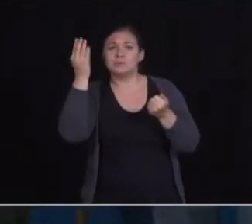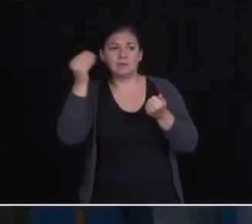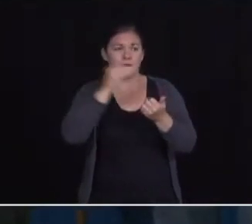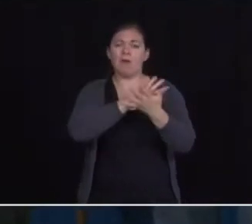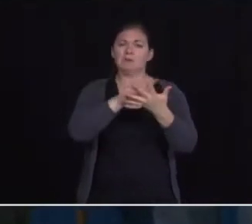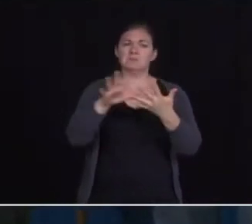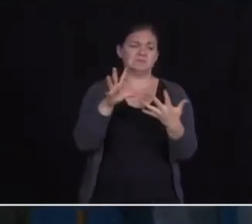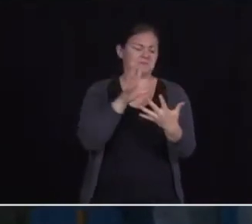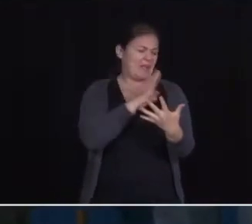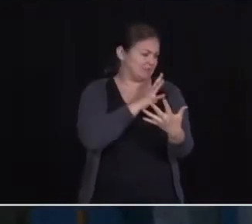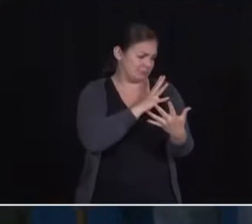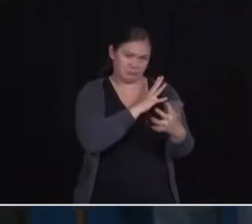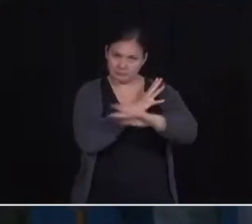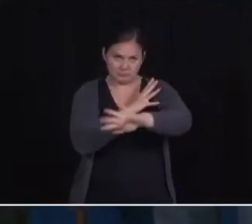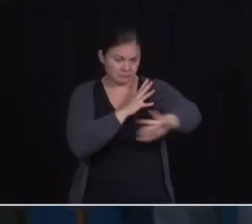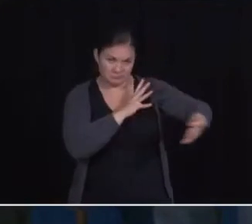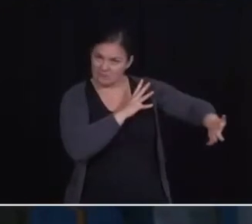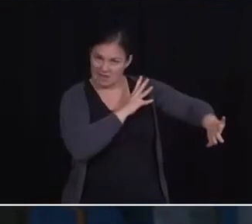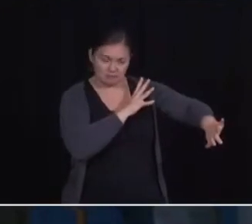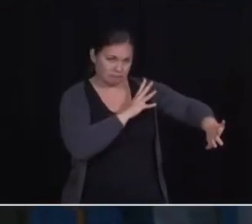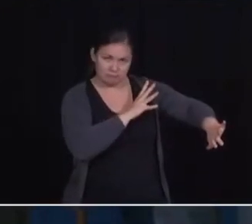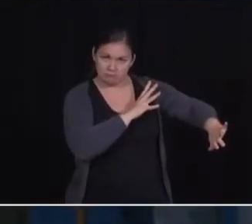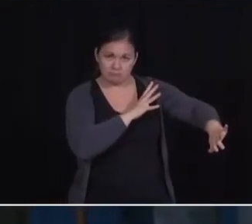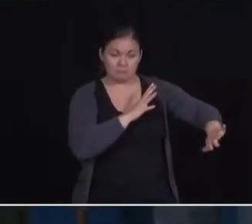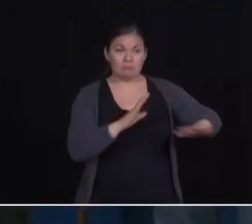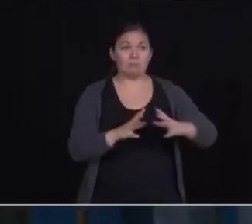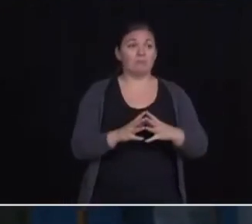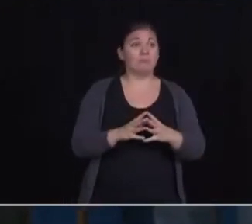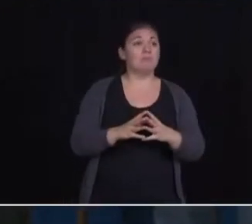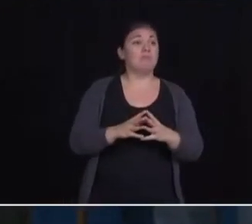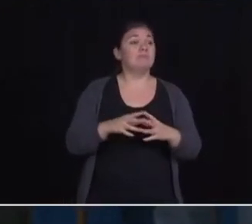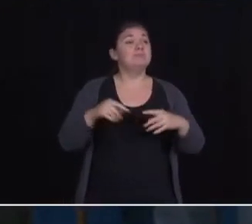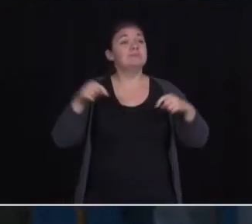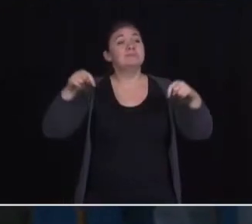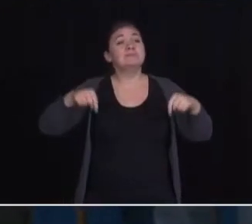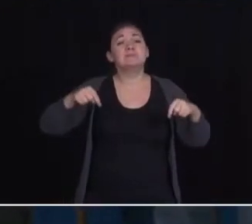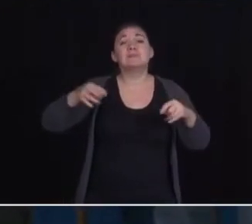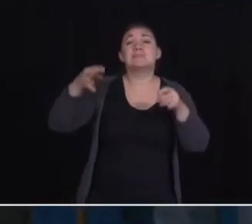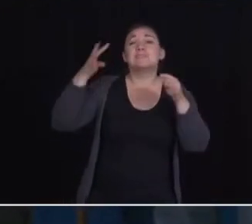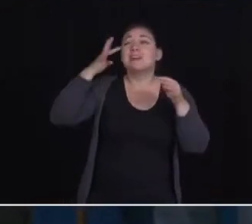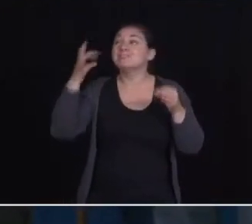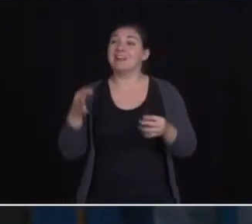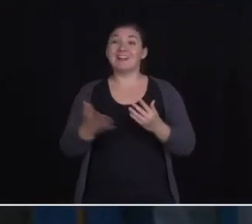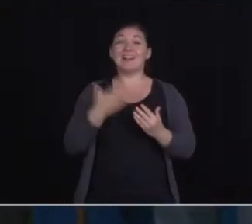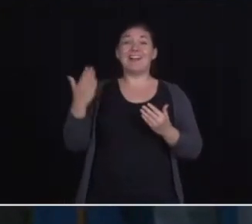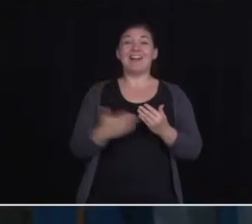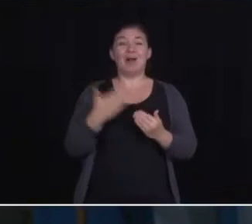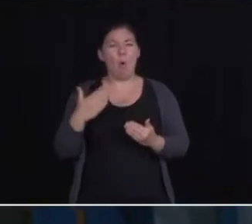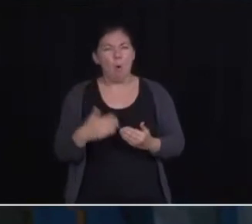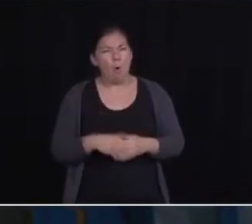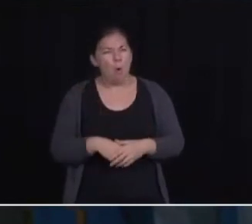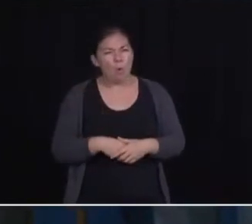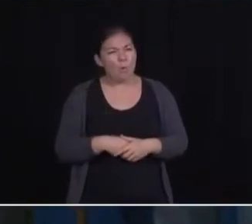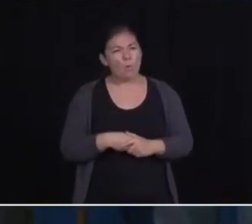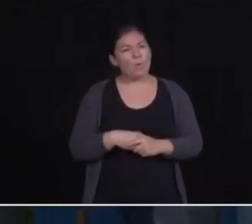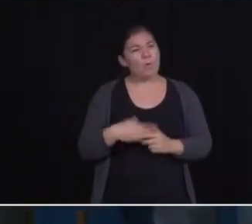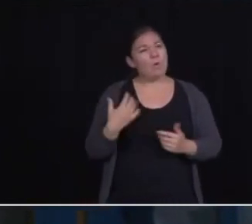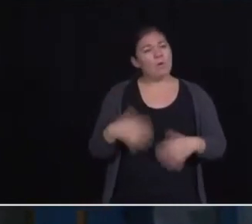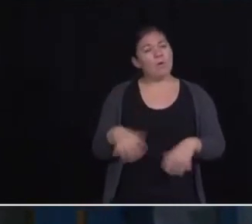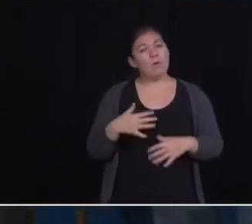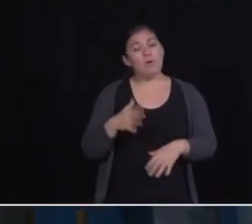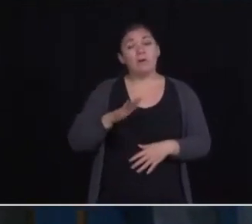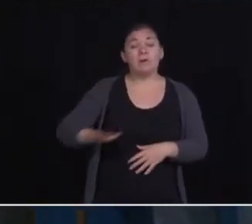easy decision. We know that we are asking for very real sacrifices from Ontarians. But this is